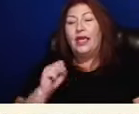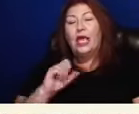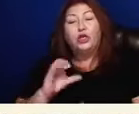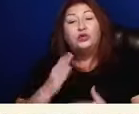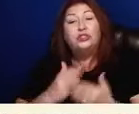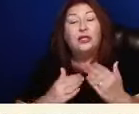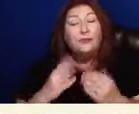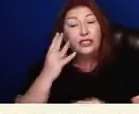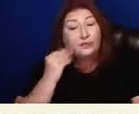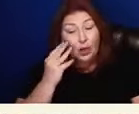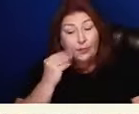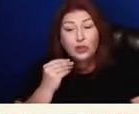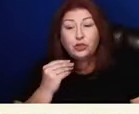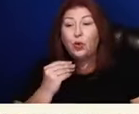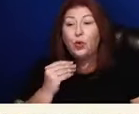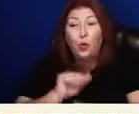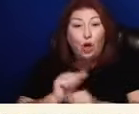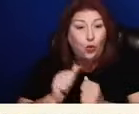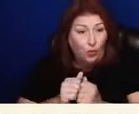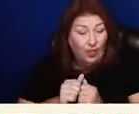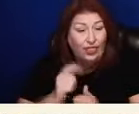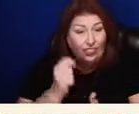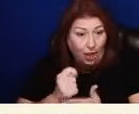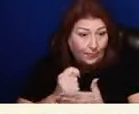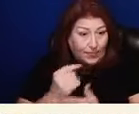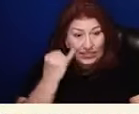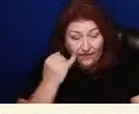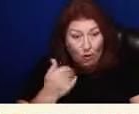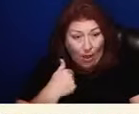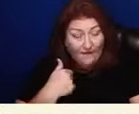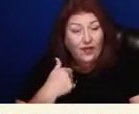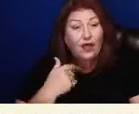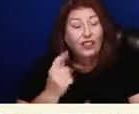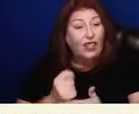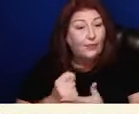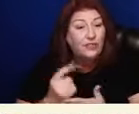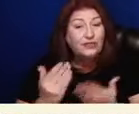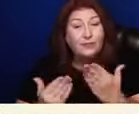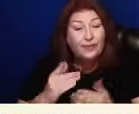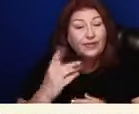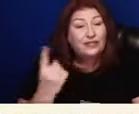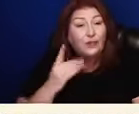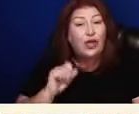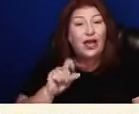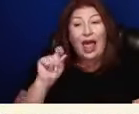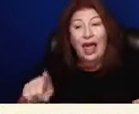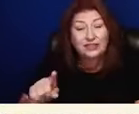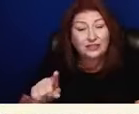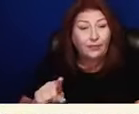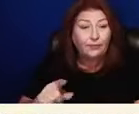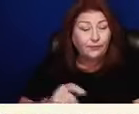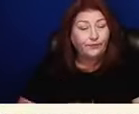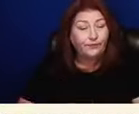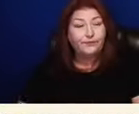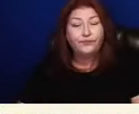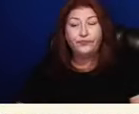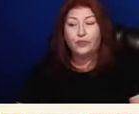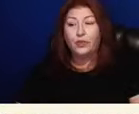work with a therapist. If you have a therapist, this might be something that you could ask them to, if you could do. For